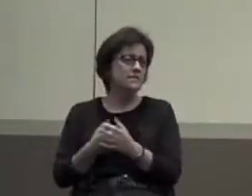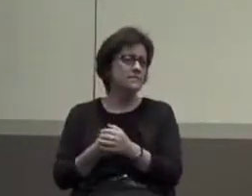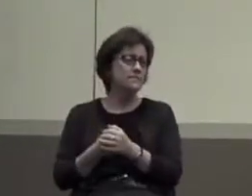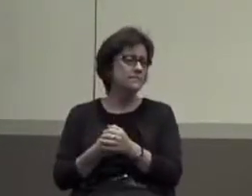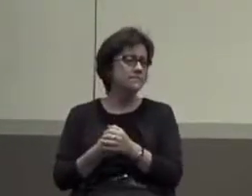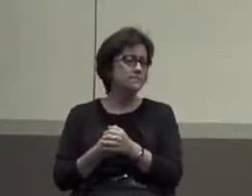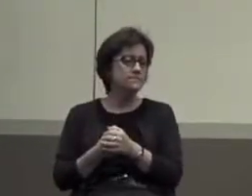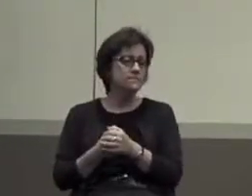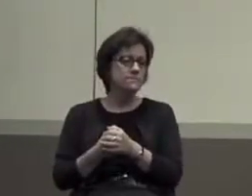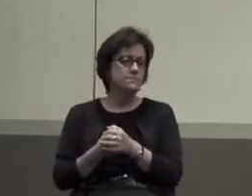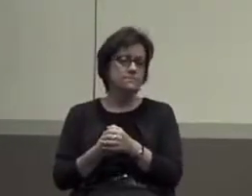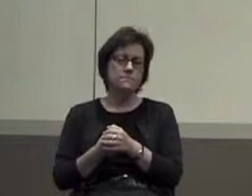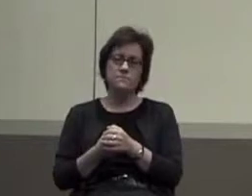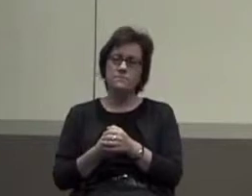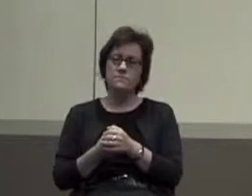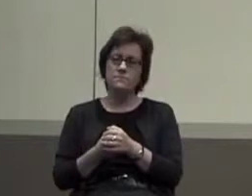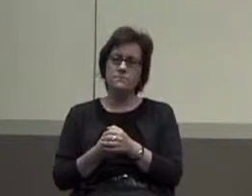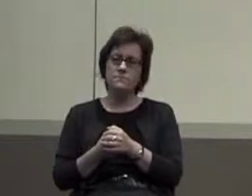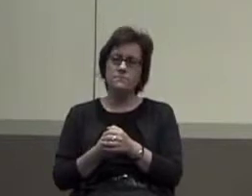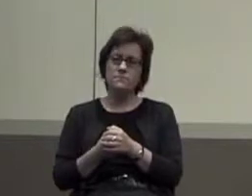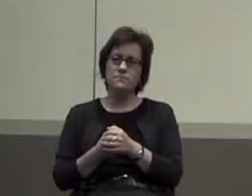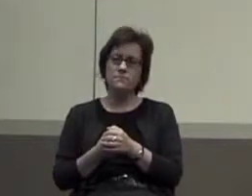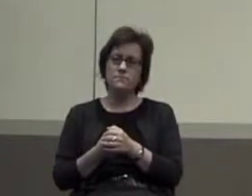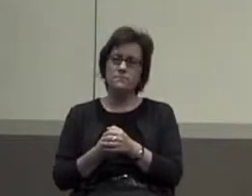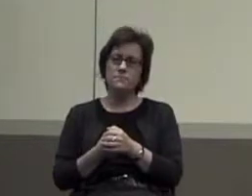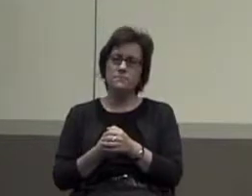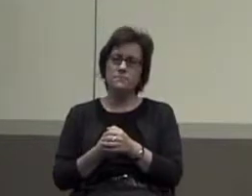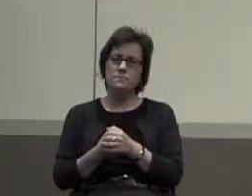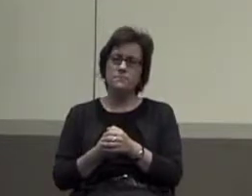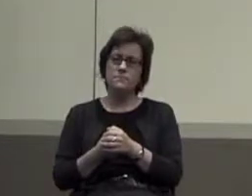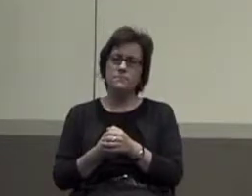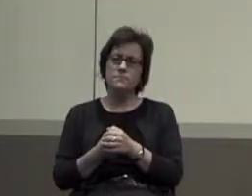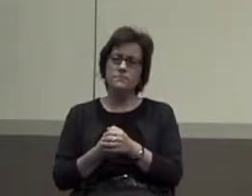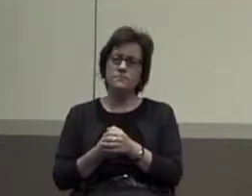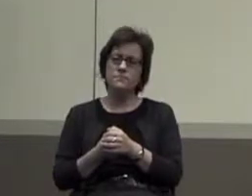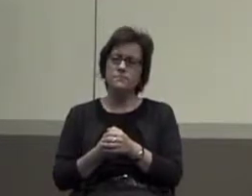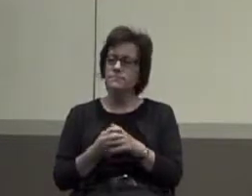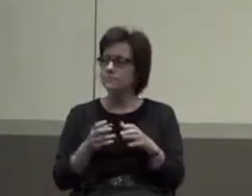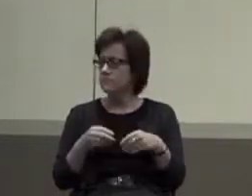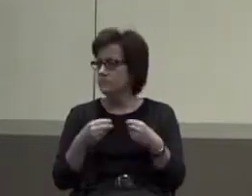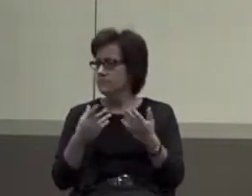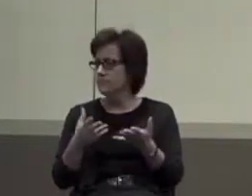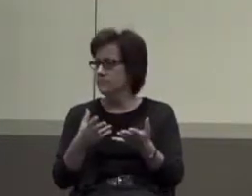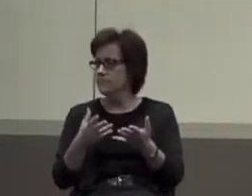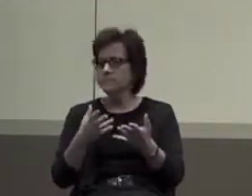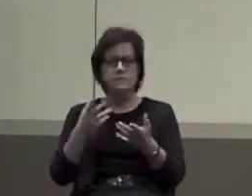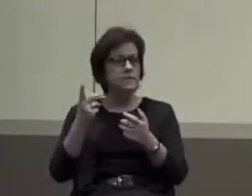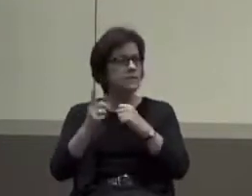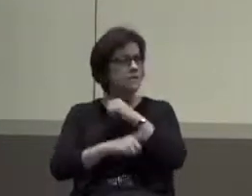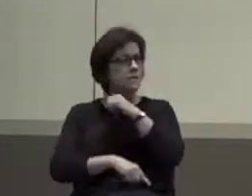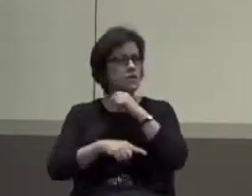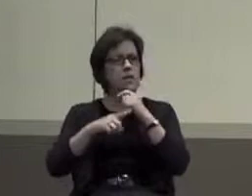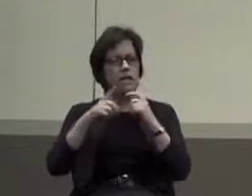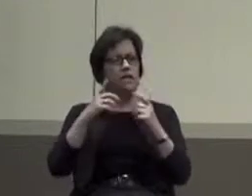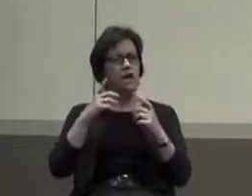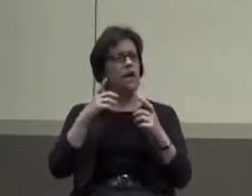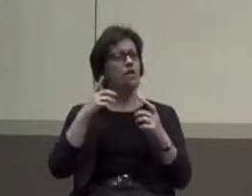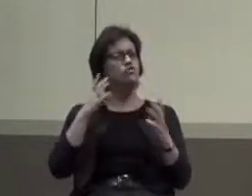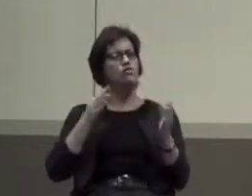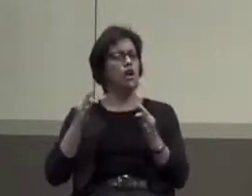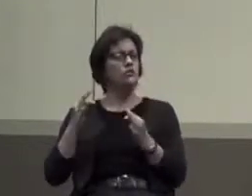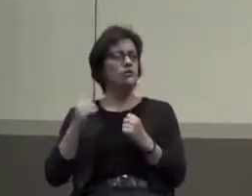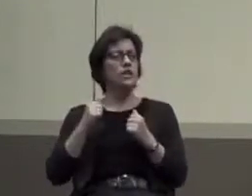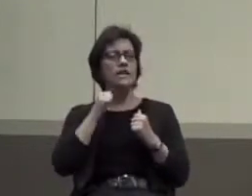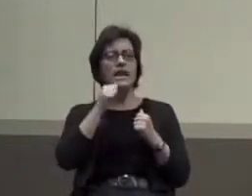He suggests providing incentives judiciously, so it's not that every 2 minutes I'm going to pass out candy